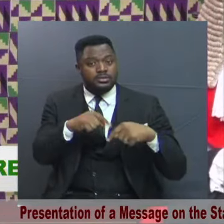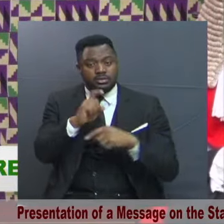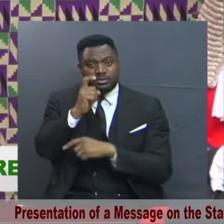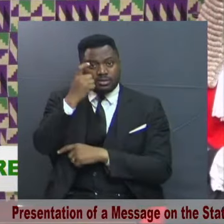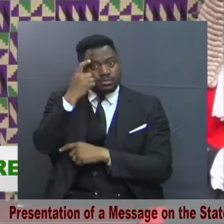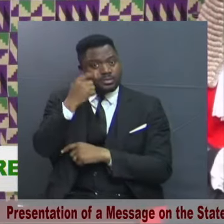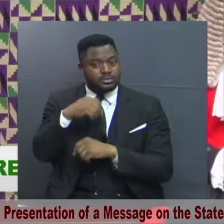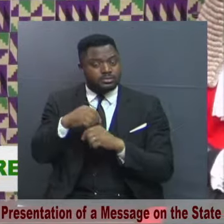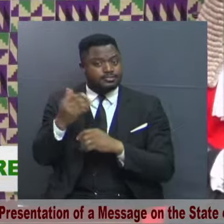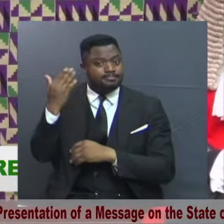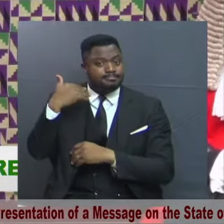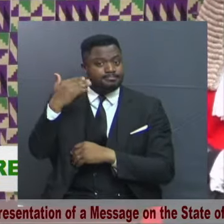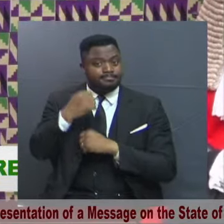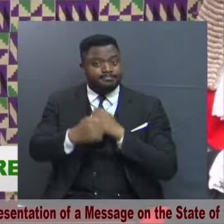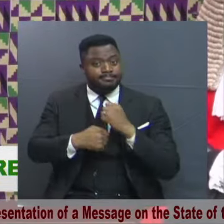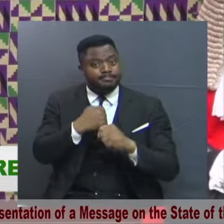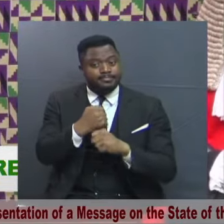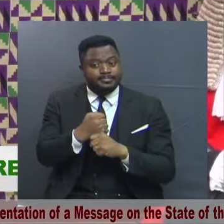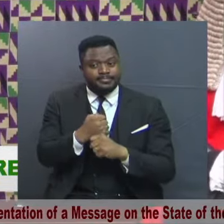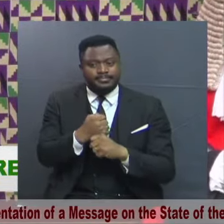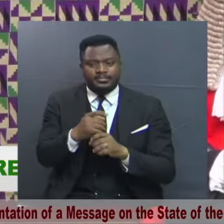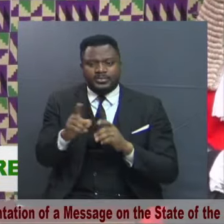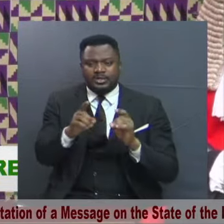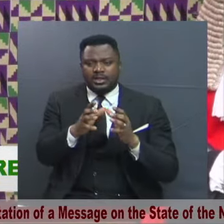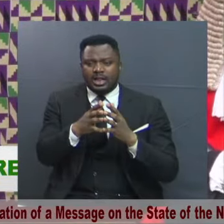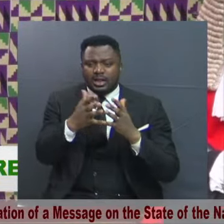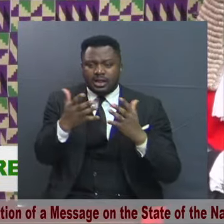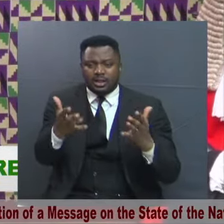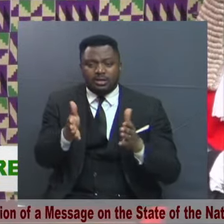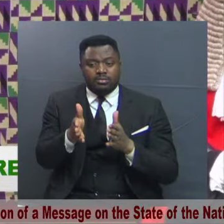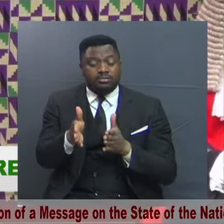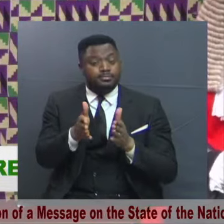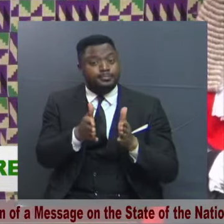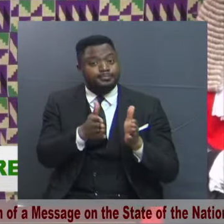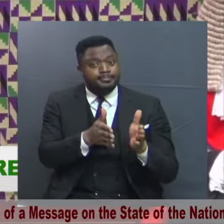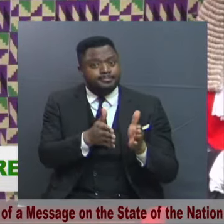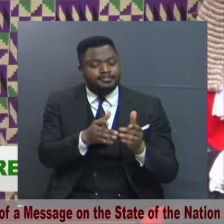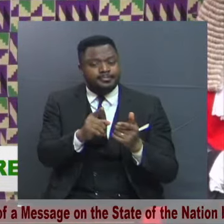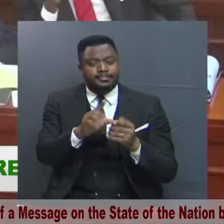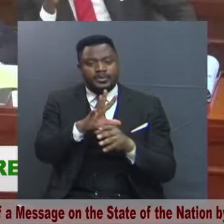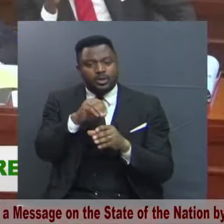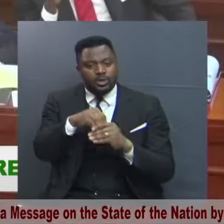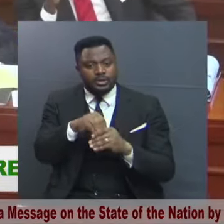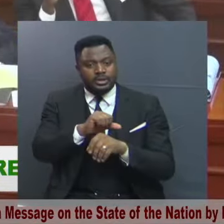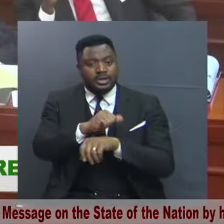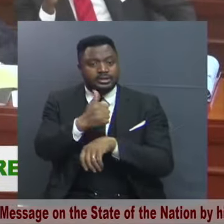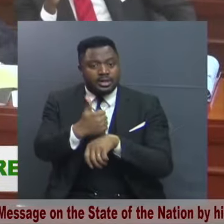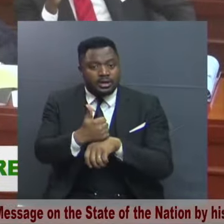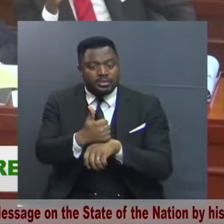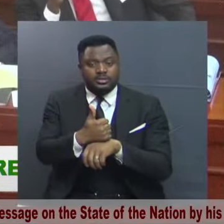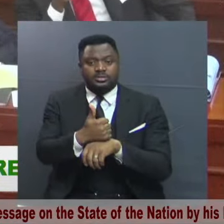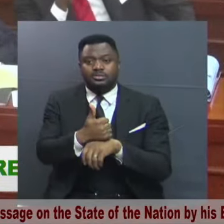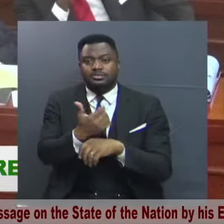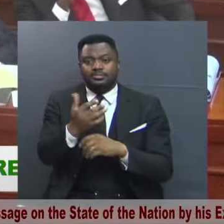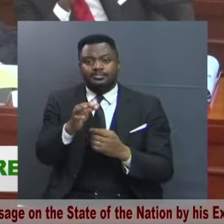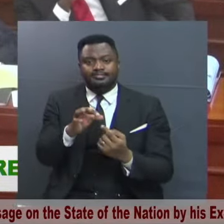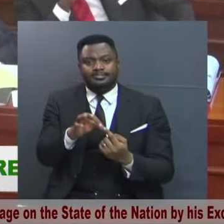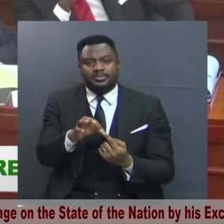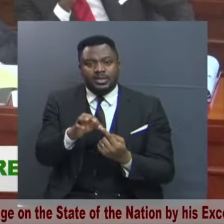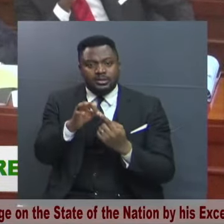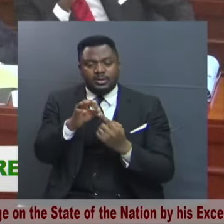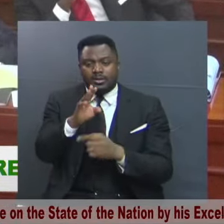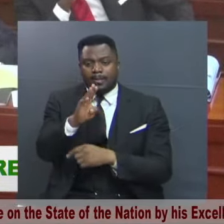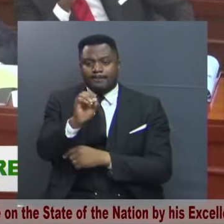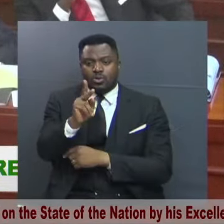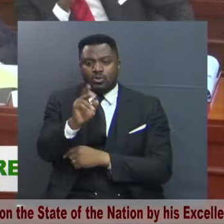has in the past year undertaken a number of measures including the establishment of a special Boku